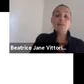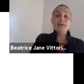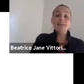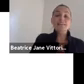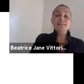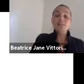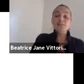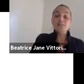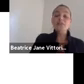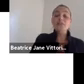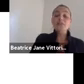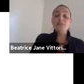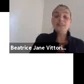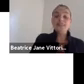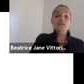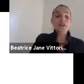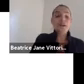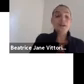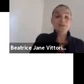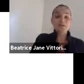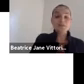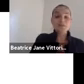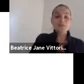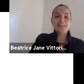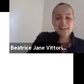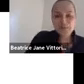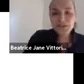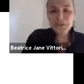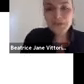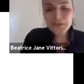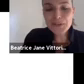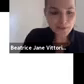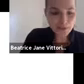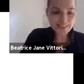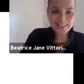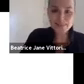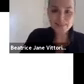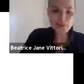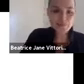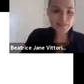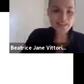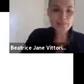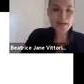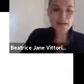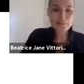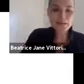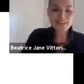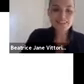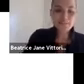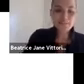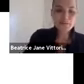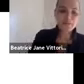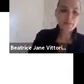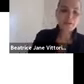me. It makes me feel fearless forever. And I want to conclude by reading this poem again by